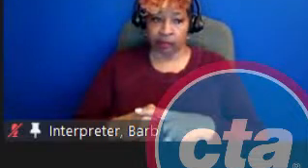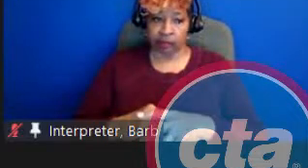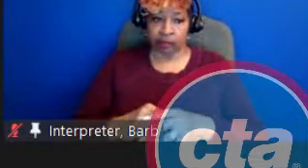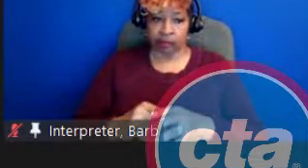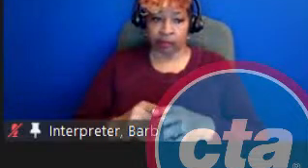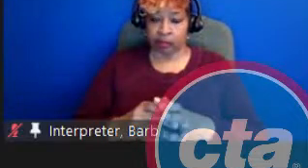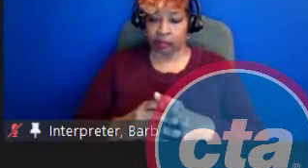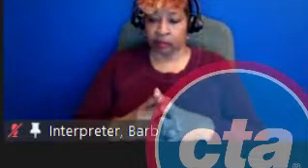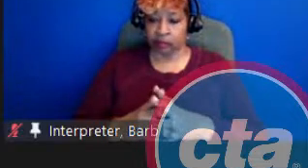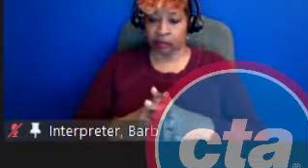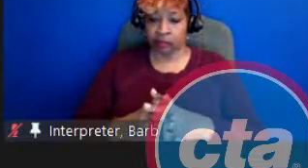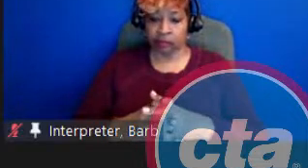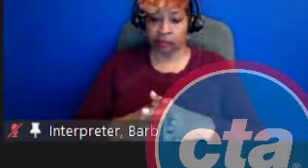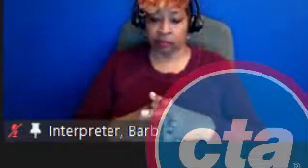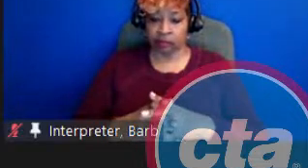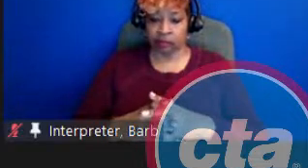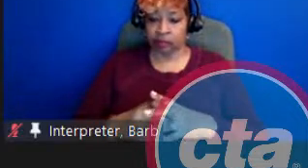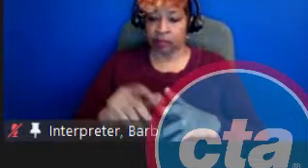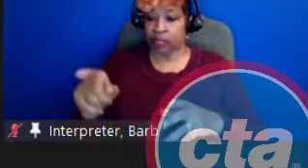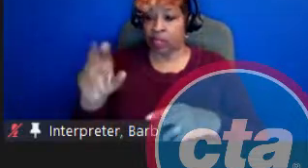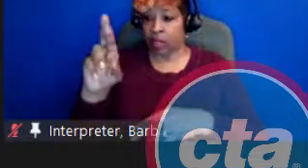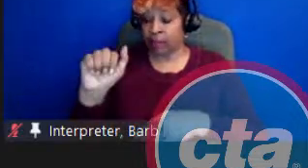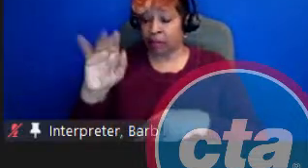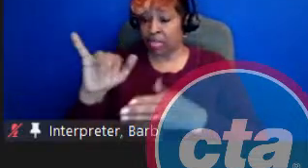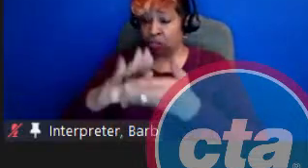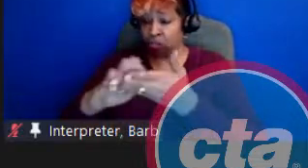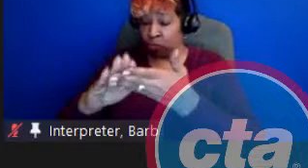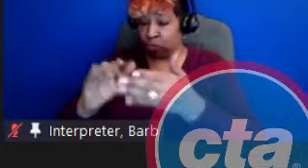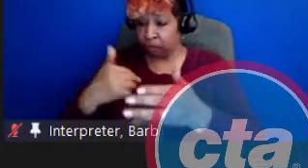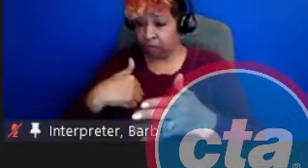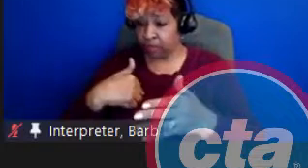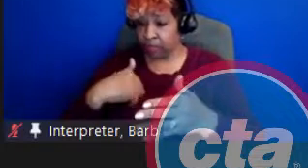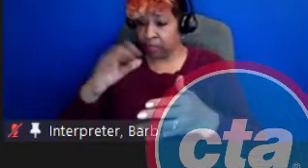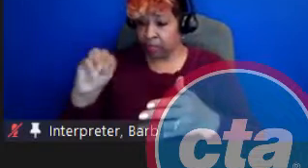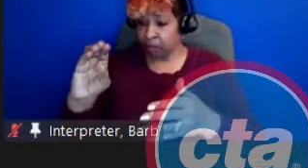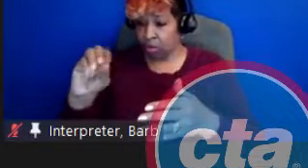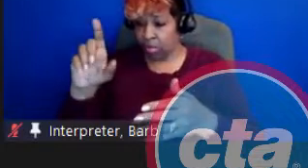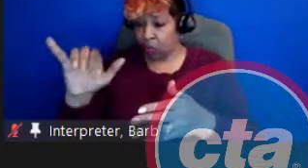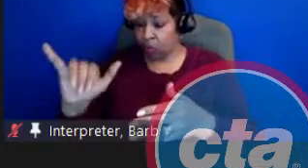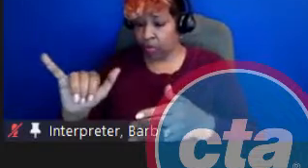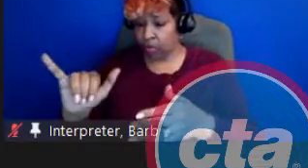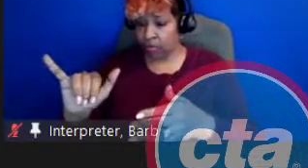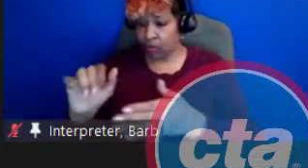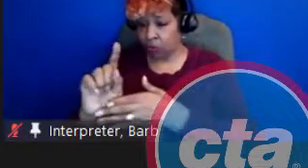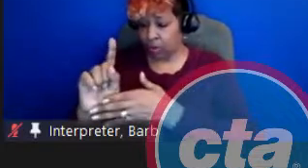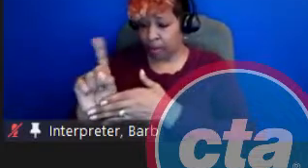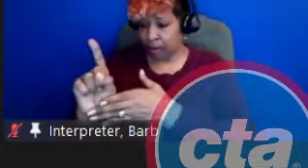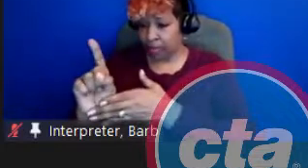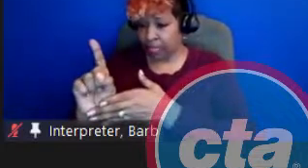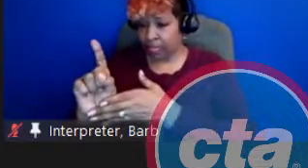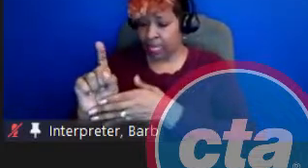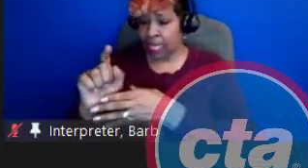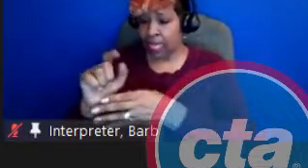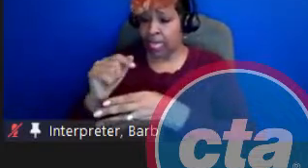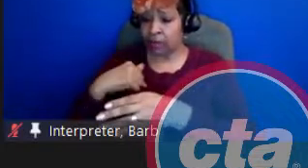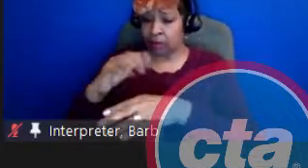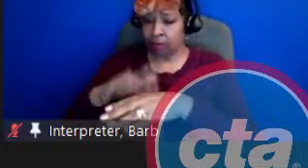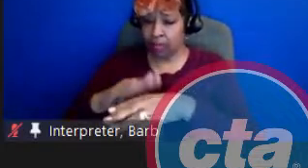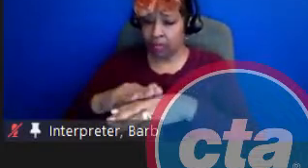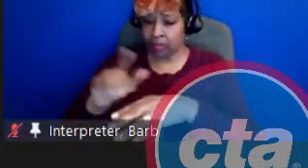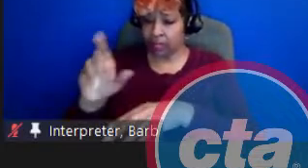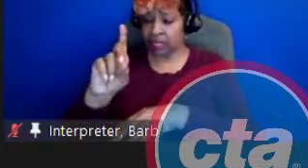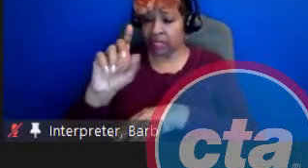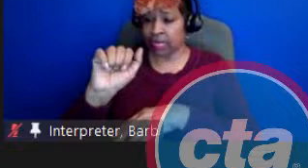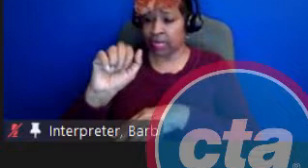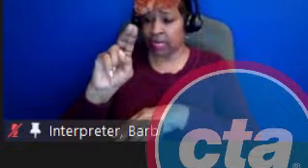Just making sure I can. Chairperson Raby, excuse me, Molly Pop. Yeah. Just for 1 second. I've been advised that Danielle Stanley has